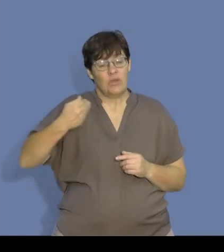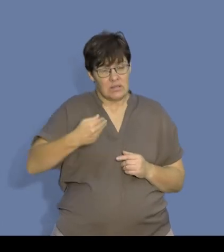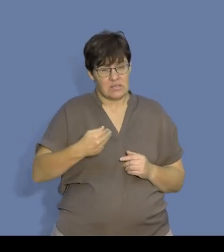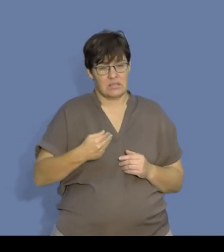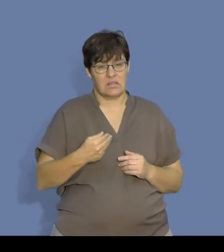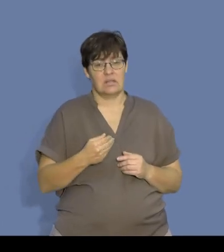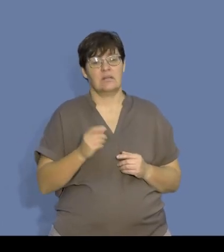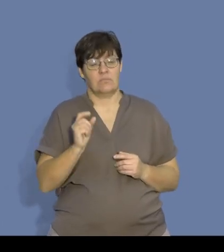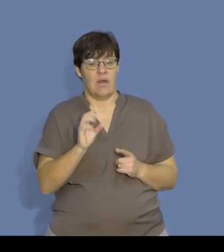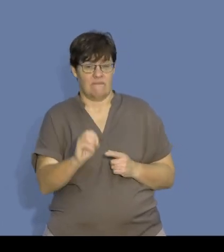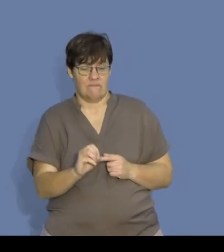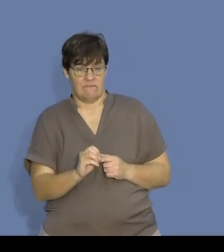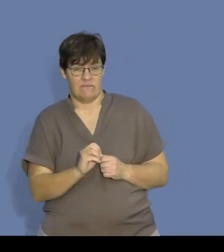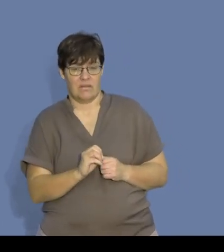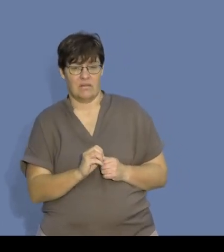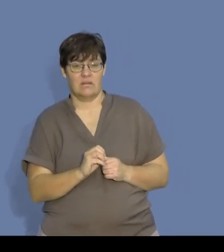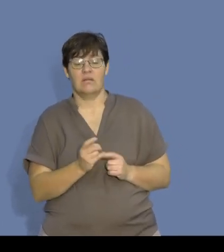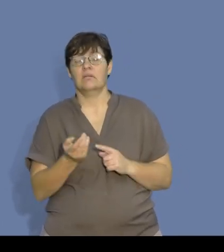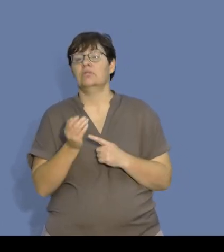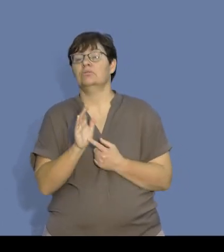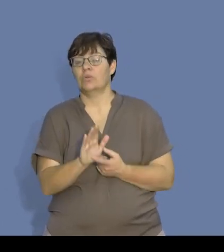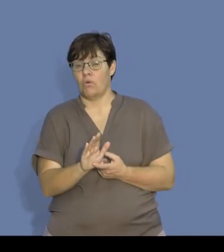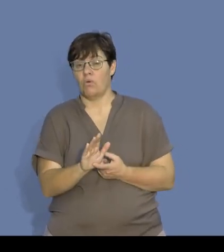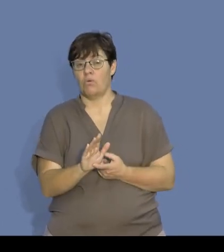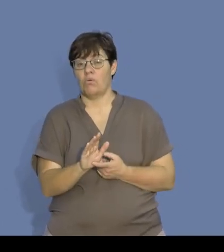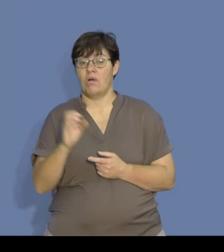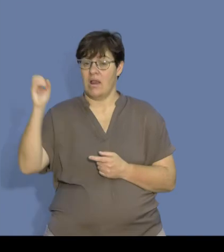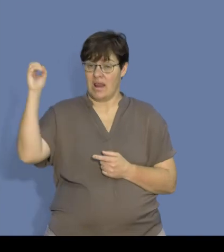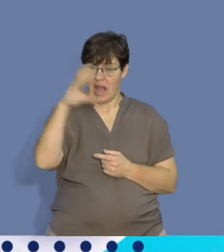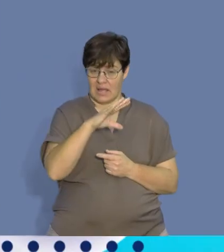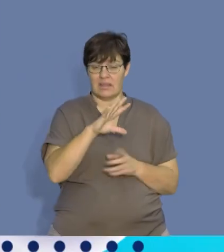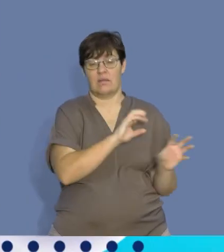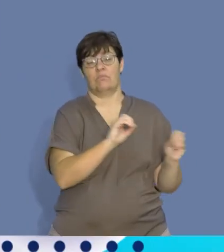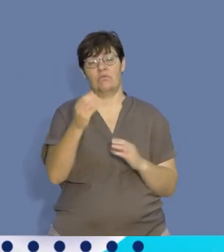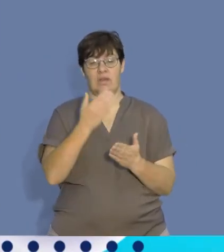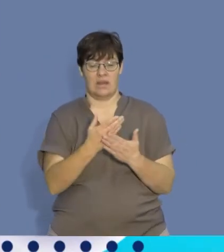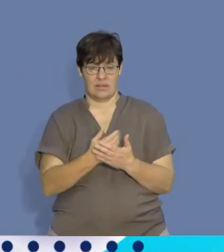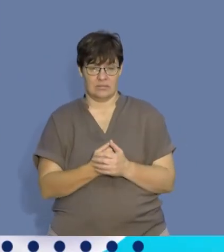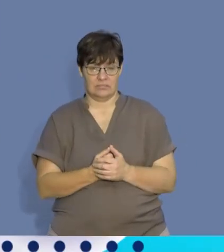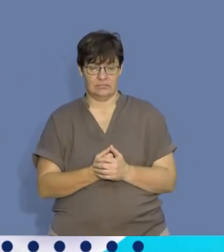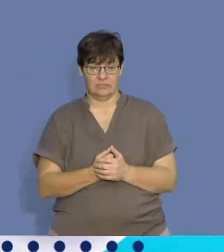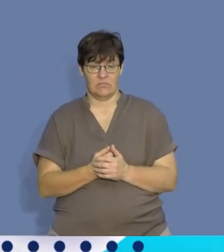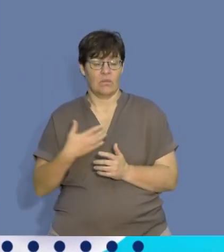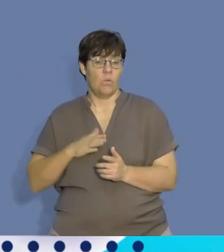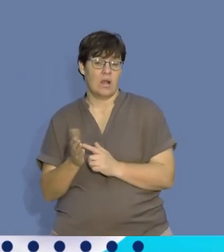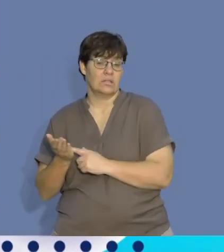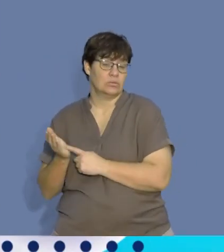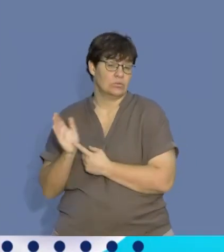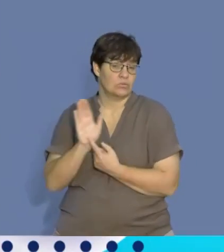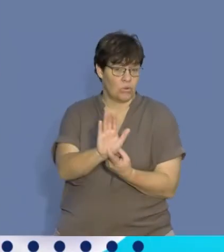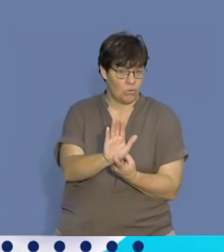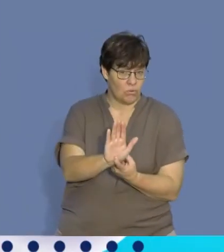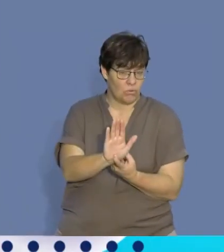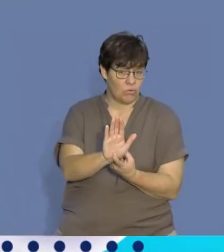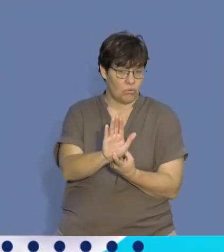electrons to move when we shine ultraviolet light onto it. So if we want to demonstrate